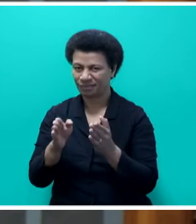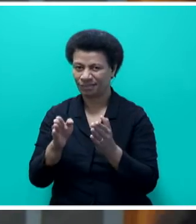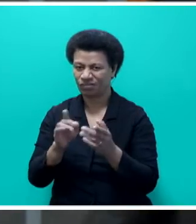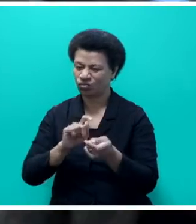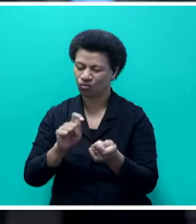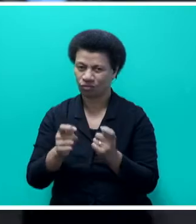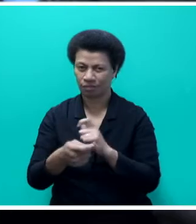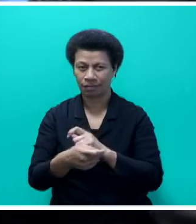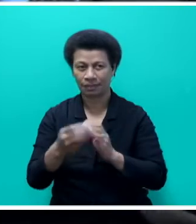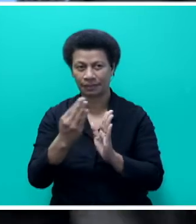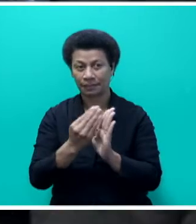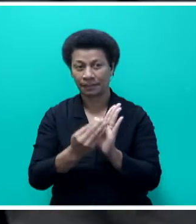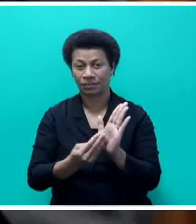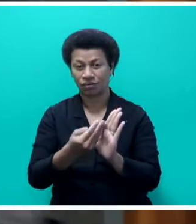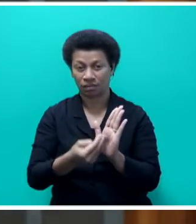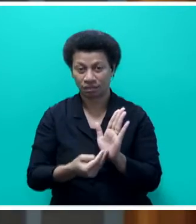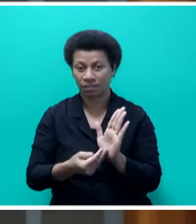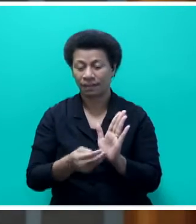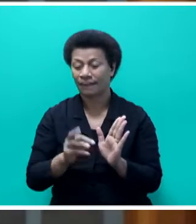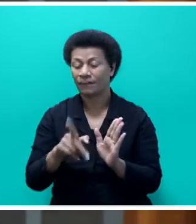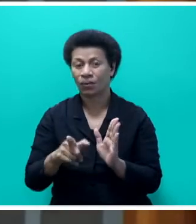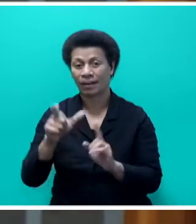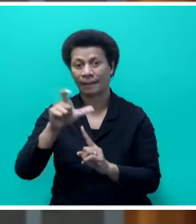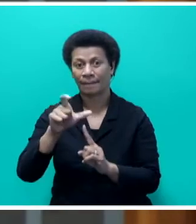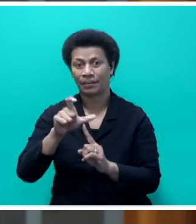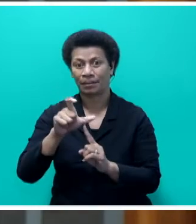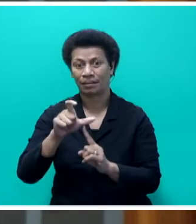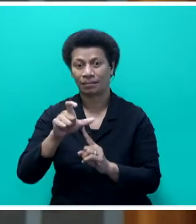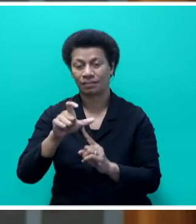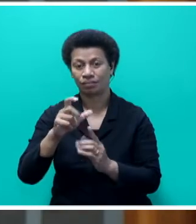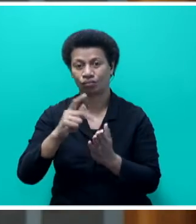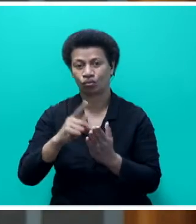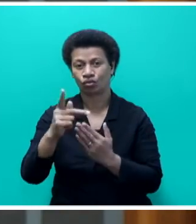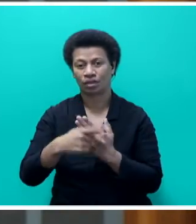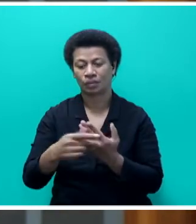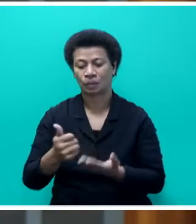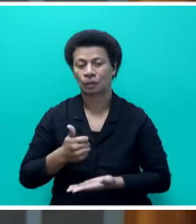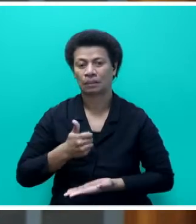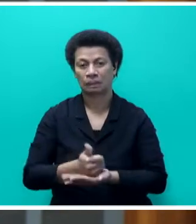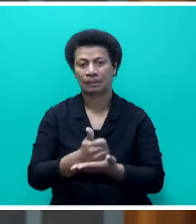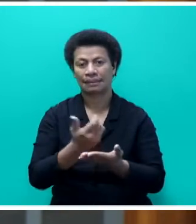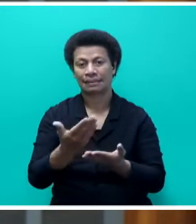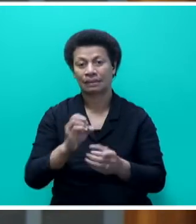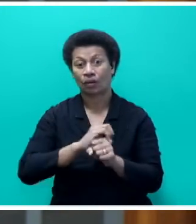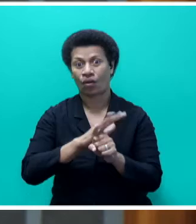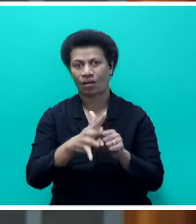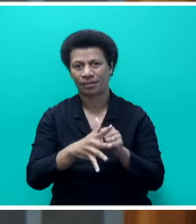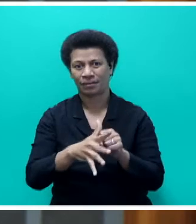of the budget that was allocated for capital projects to assist in the COVID-19 response.